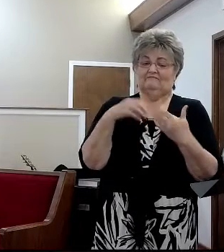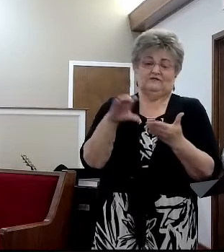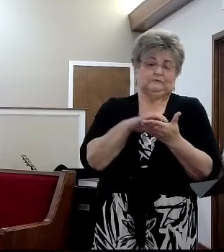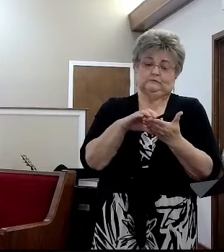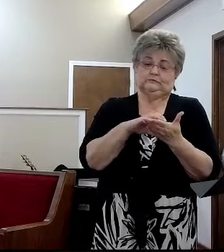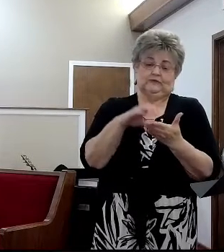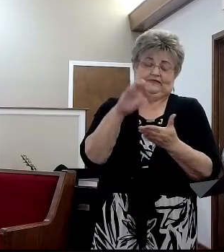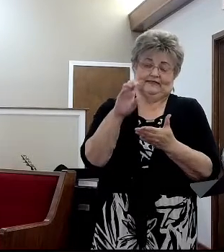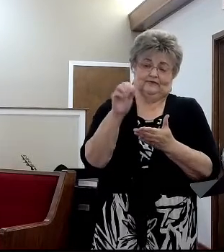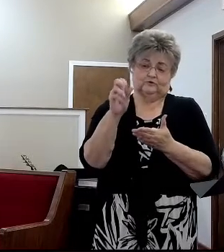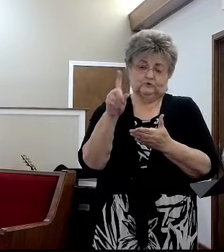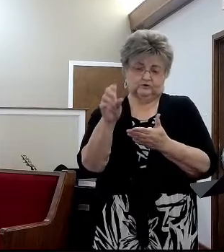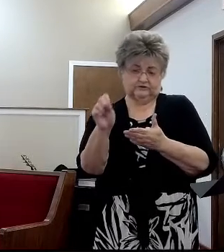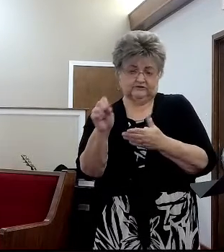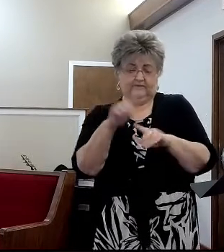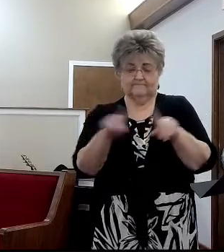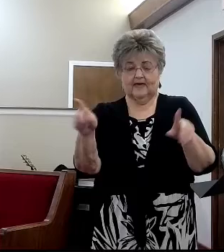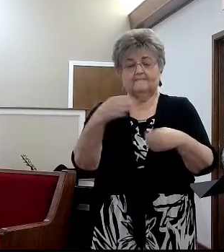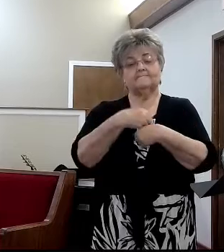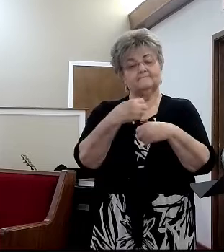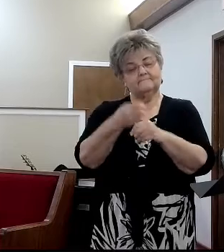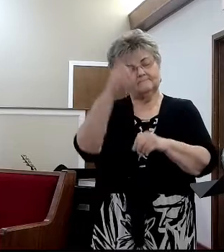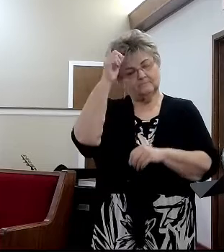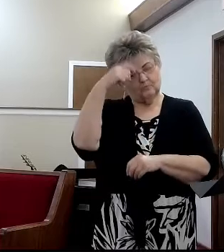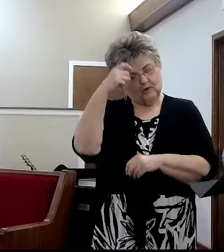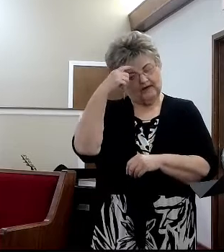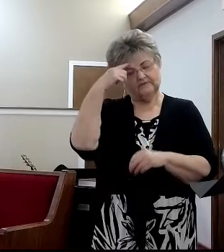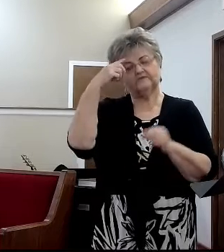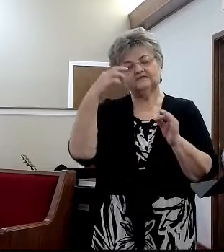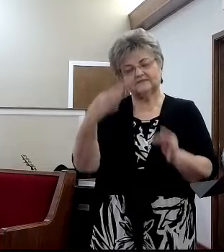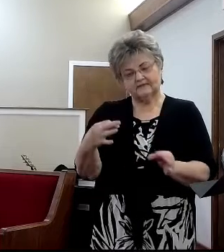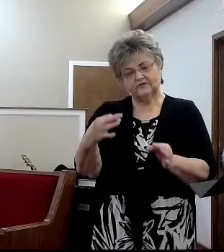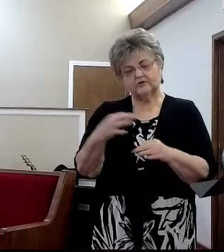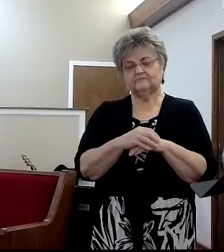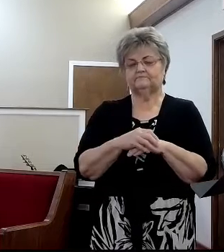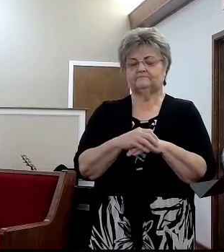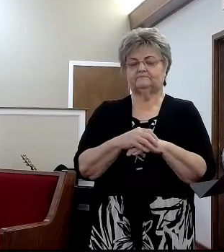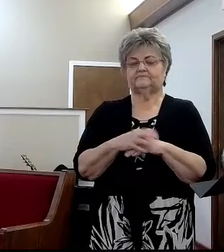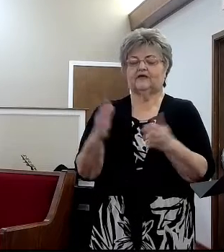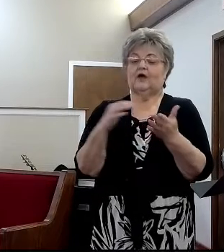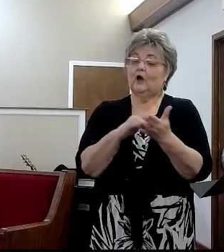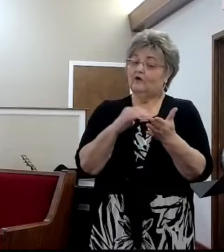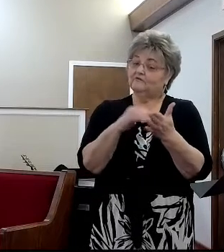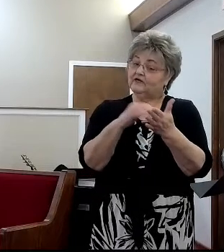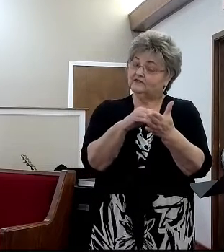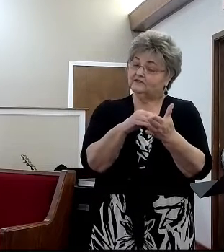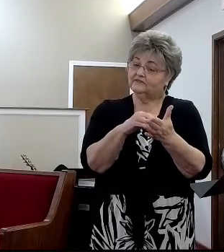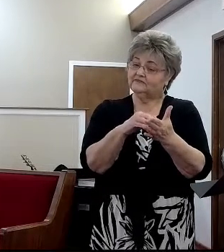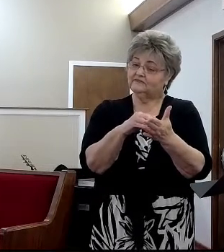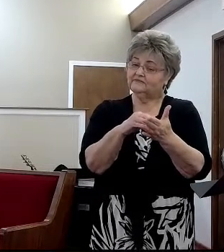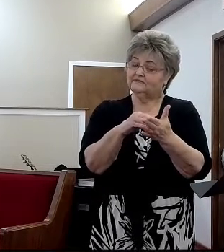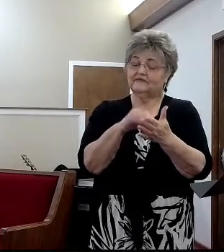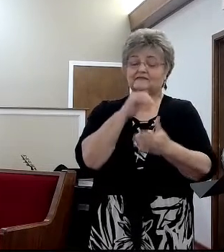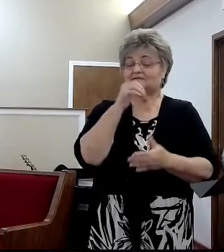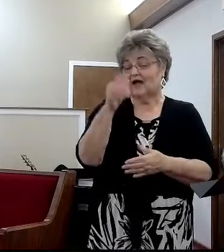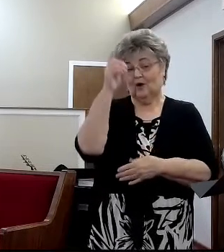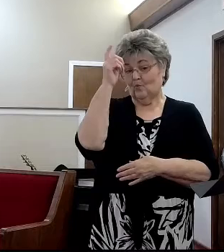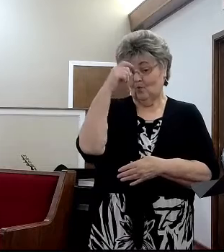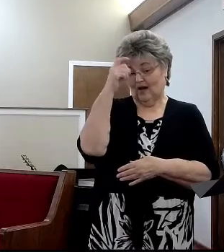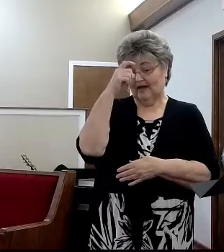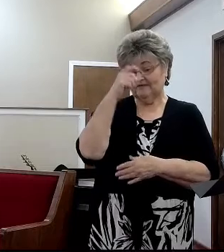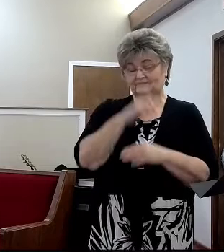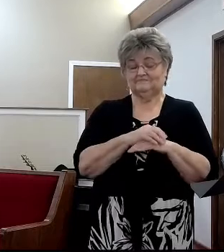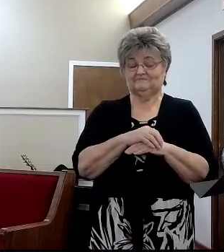just make wise decisions. So credit cards oftentimes are not one of the wisest. But